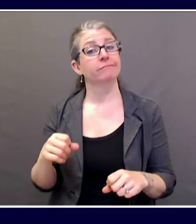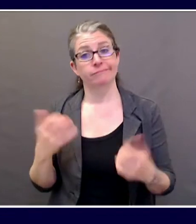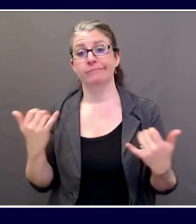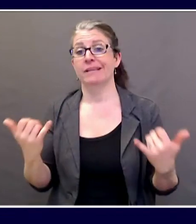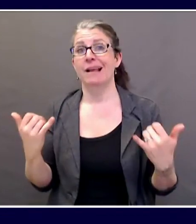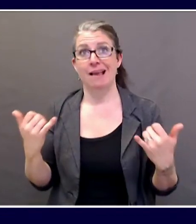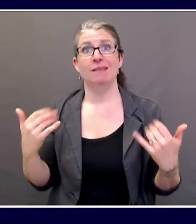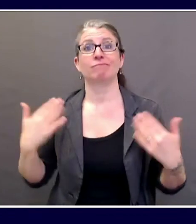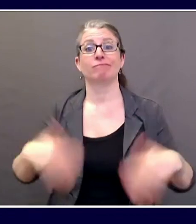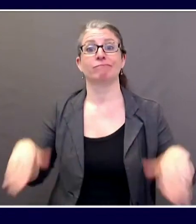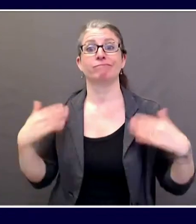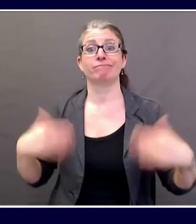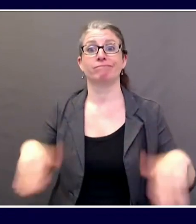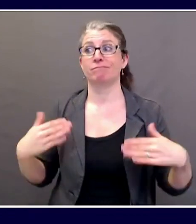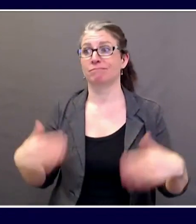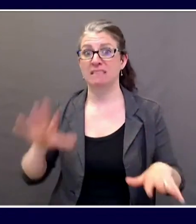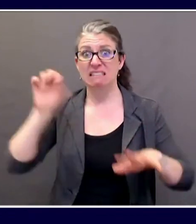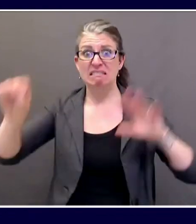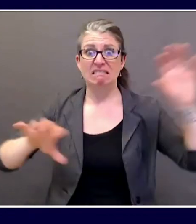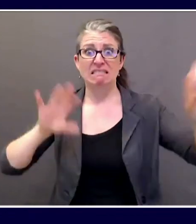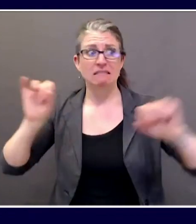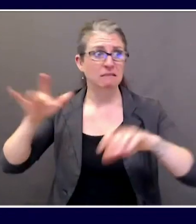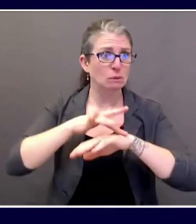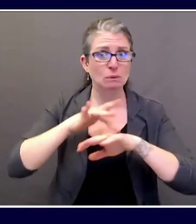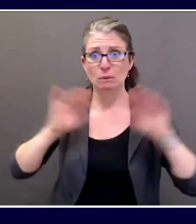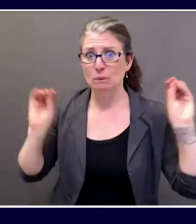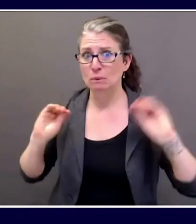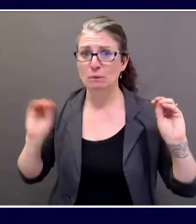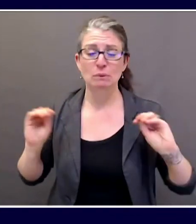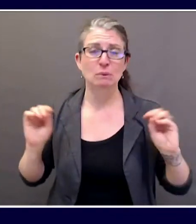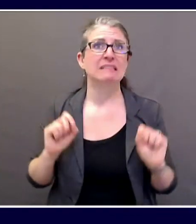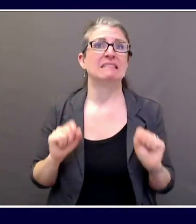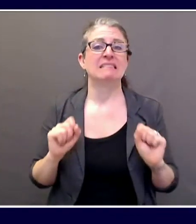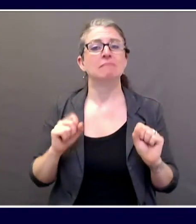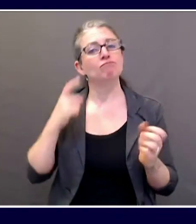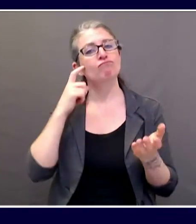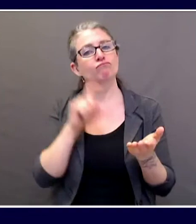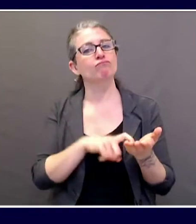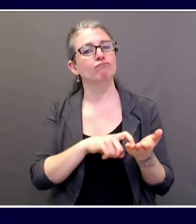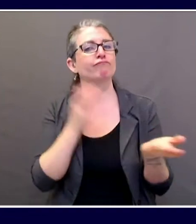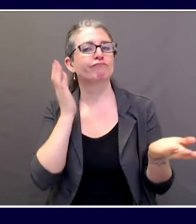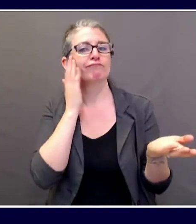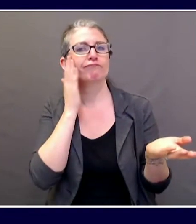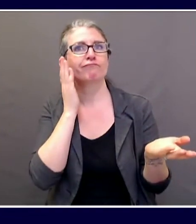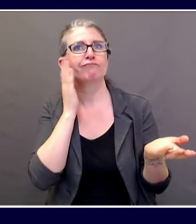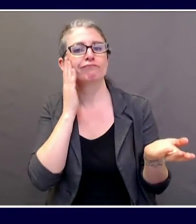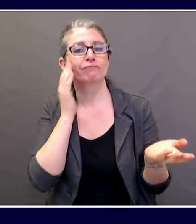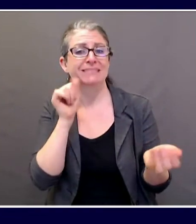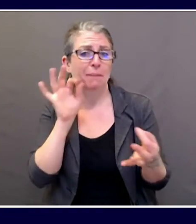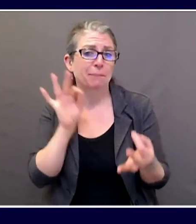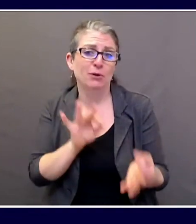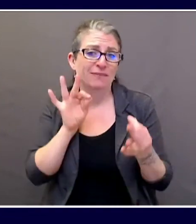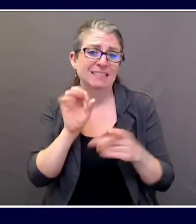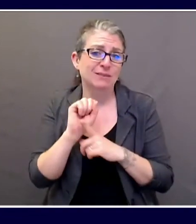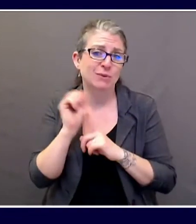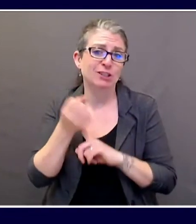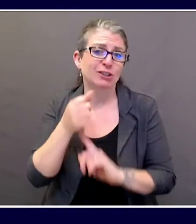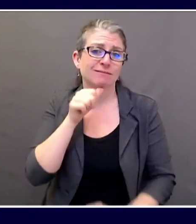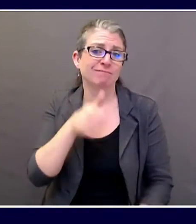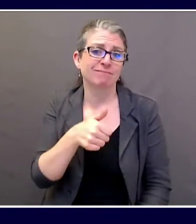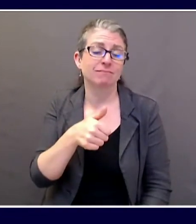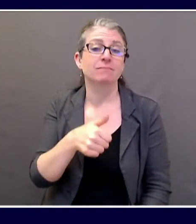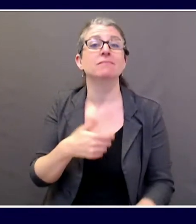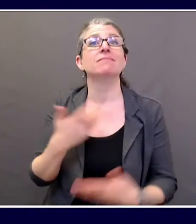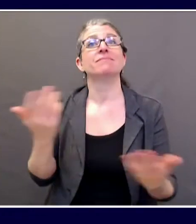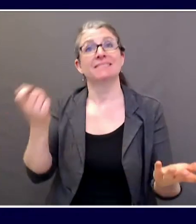challenge finding an appointment. I recognize that. It's not ideal, but it also means that as we get more vaccine, they're primed and